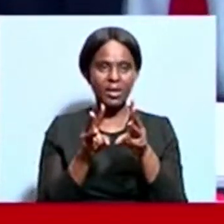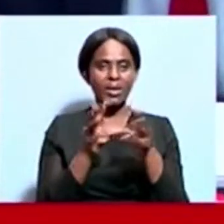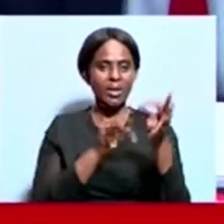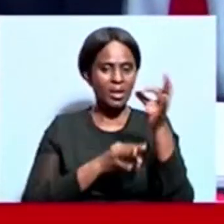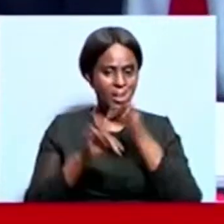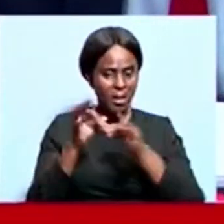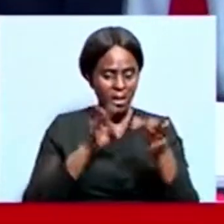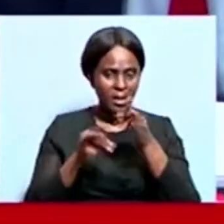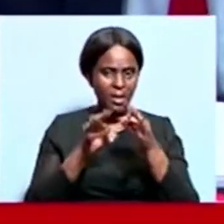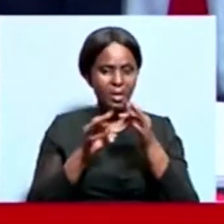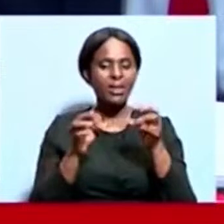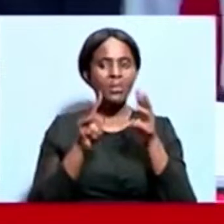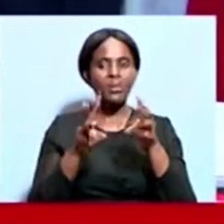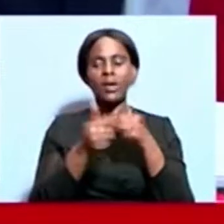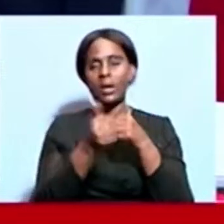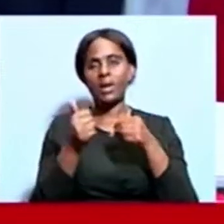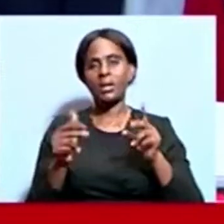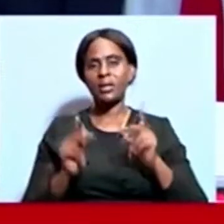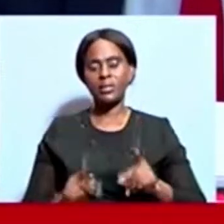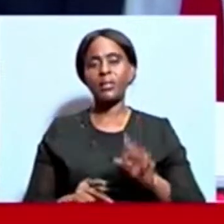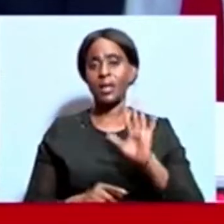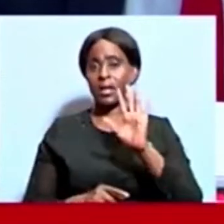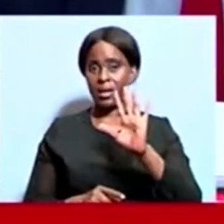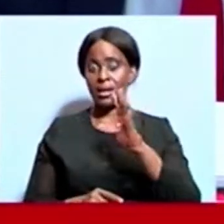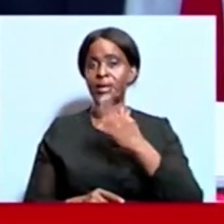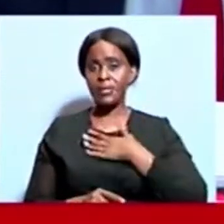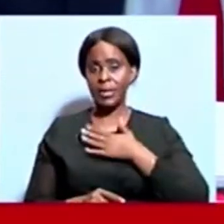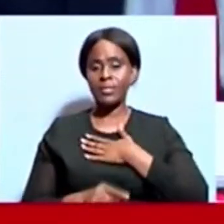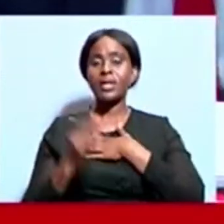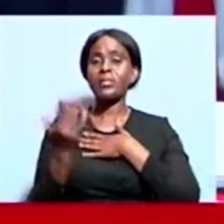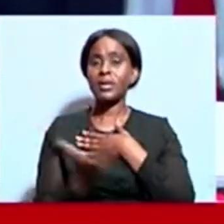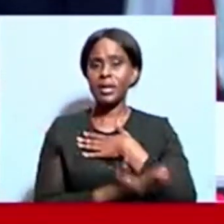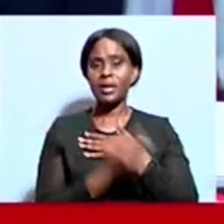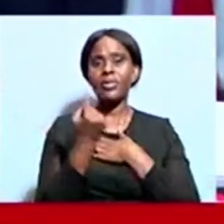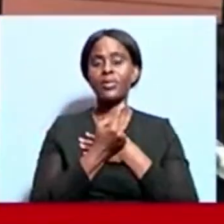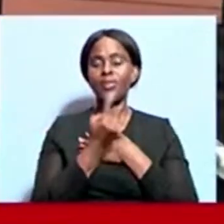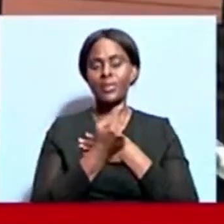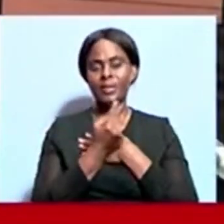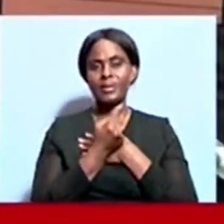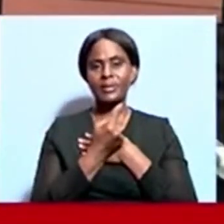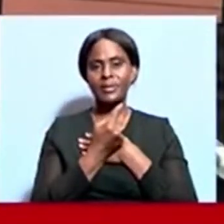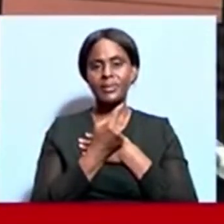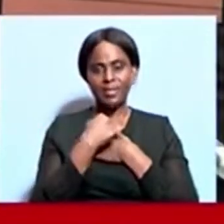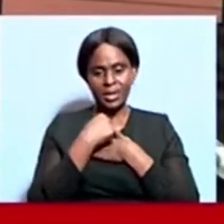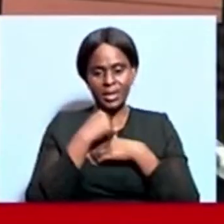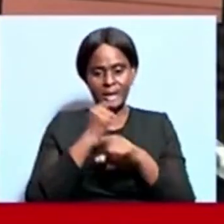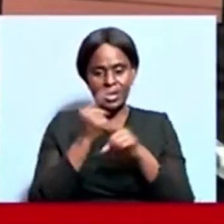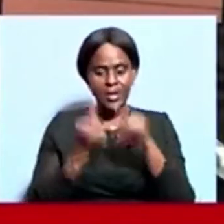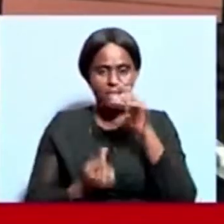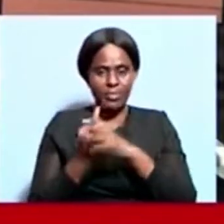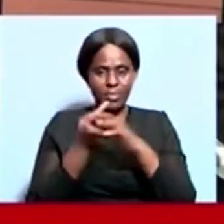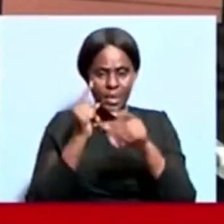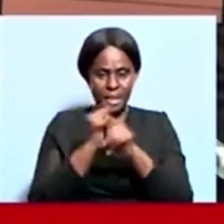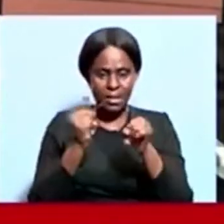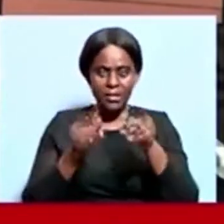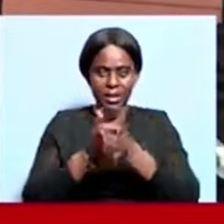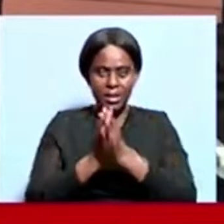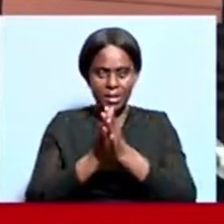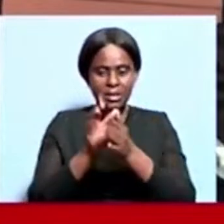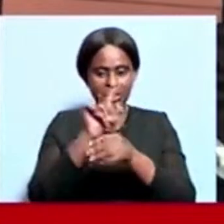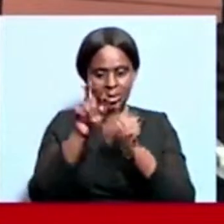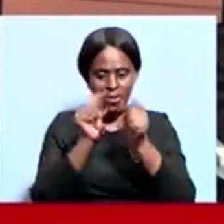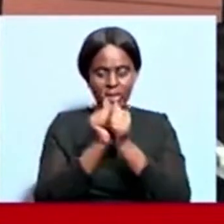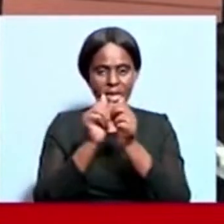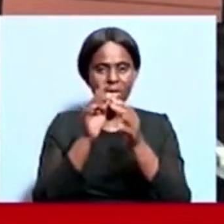way other person. That's my preamble. Because I can't just ask a question without quoting what